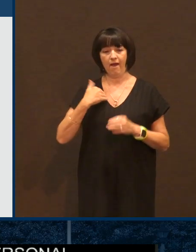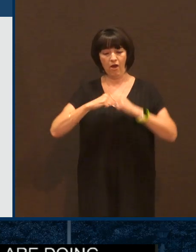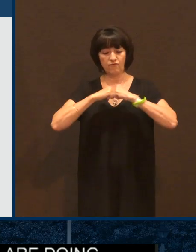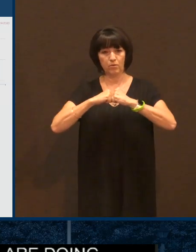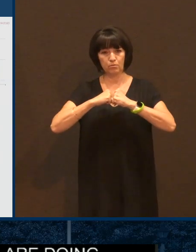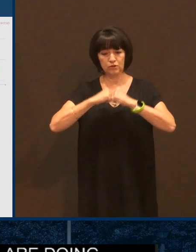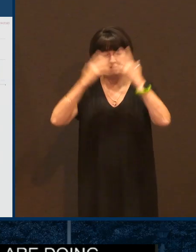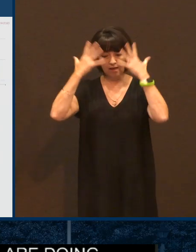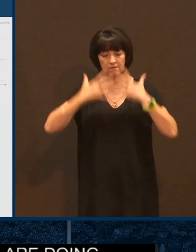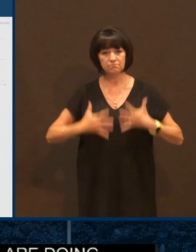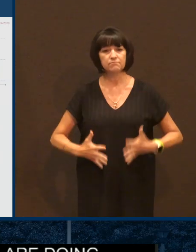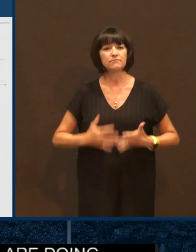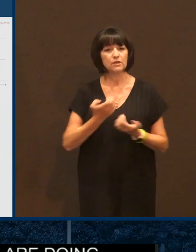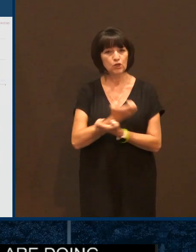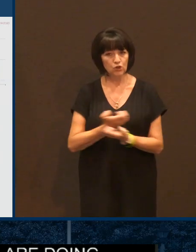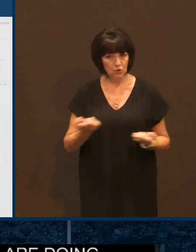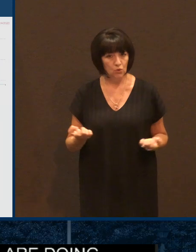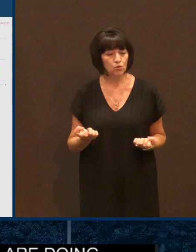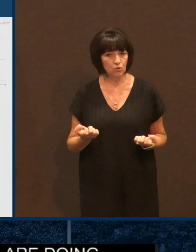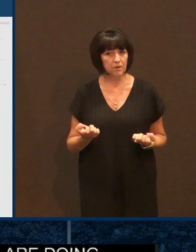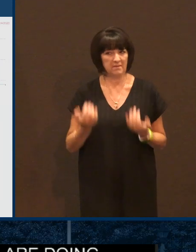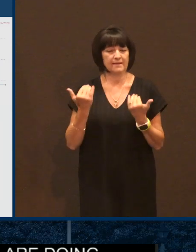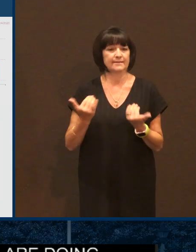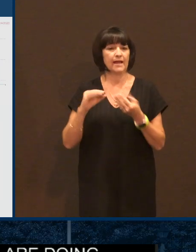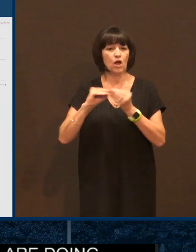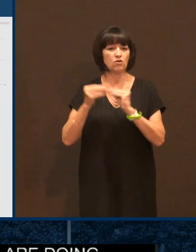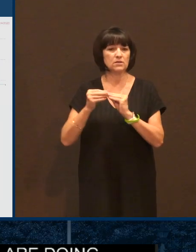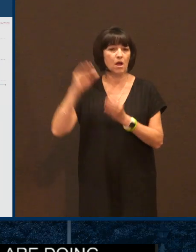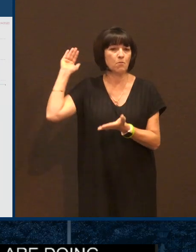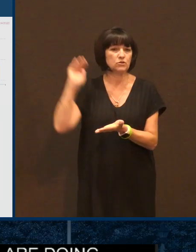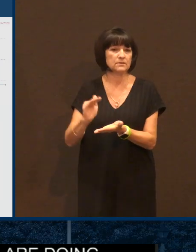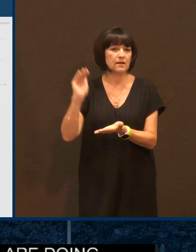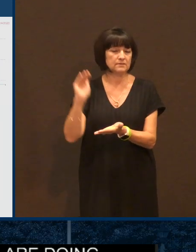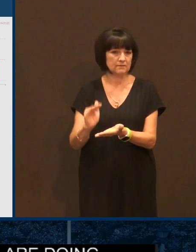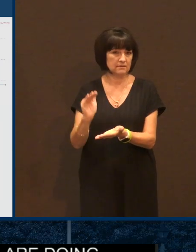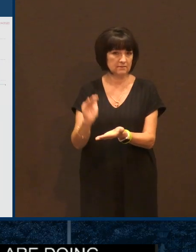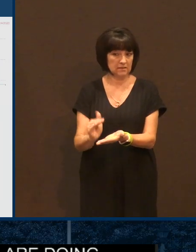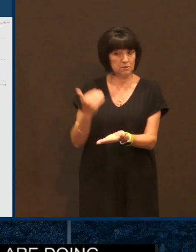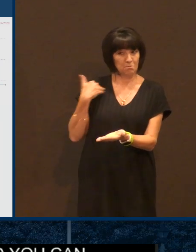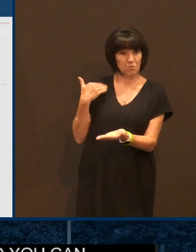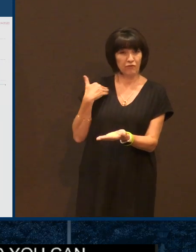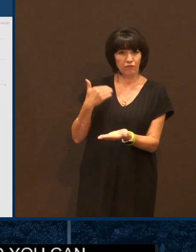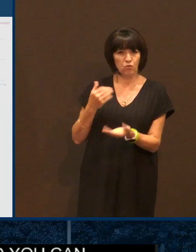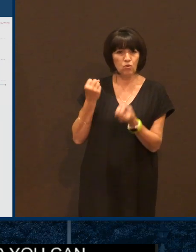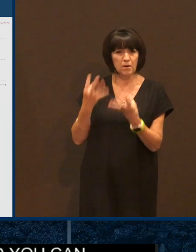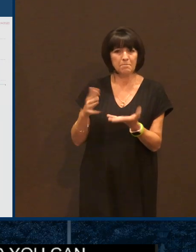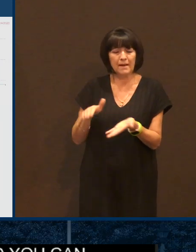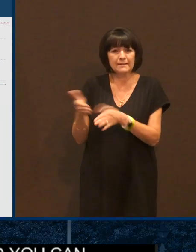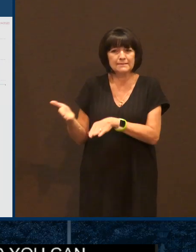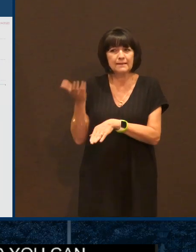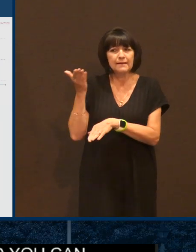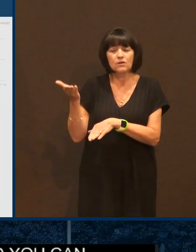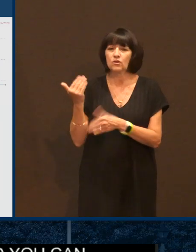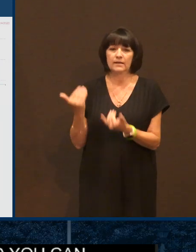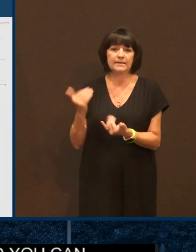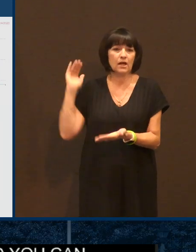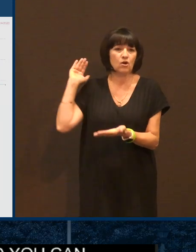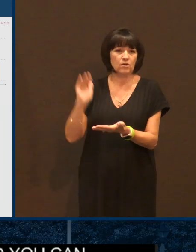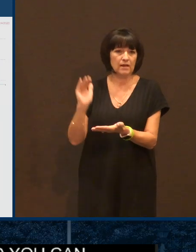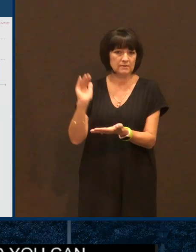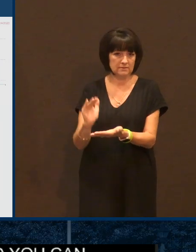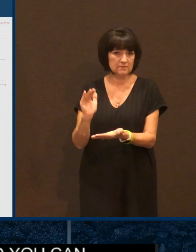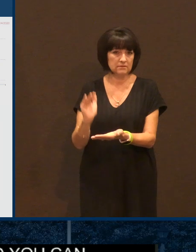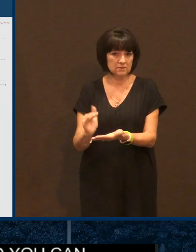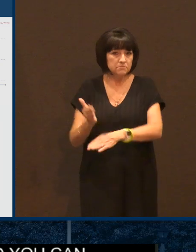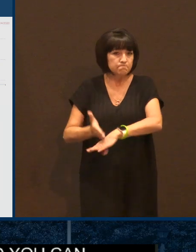rates and those much lower fatalities than we're seeing. So here's a good look at our data dashboard,